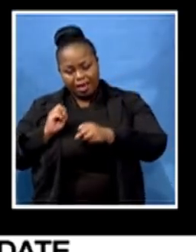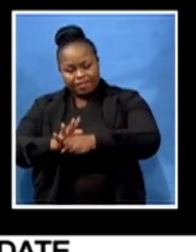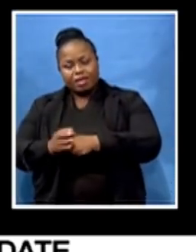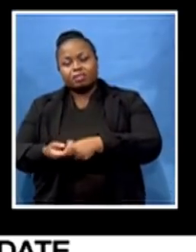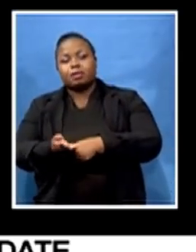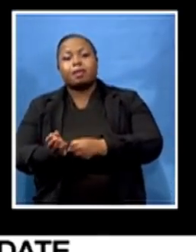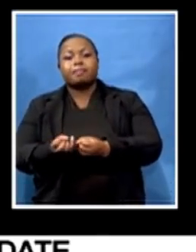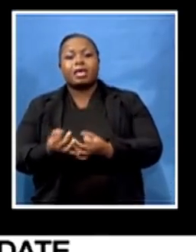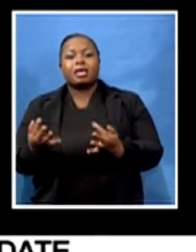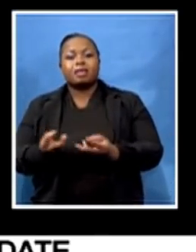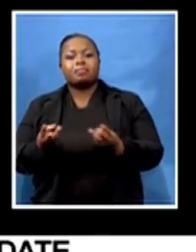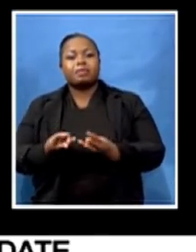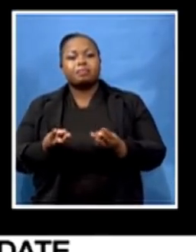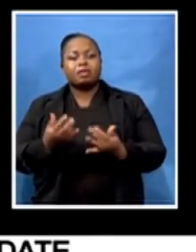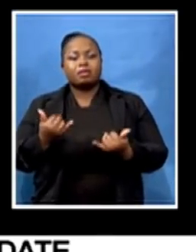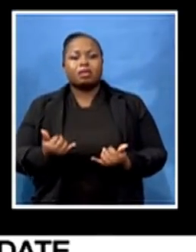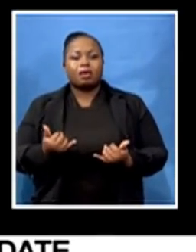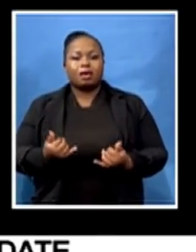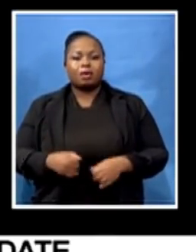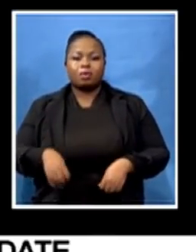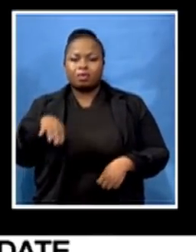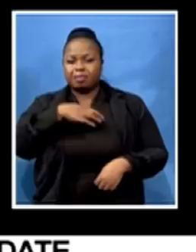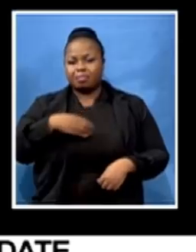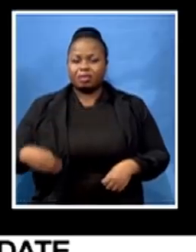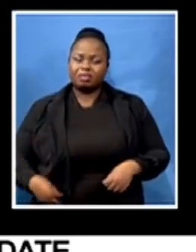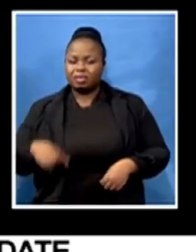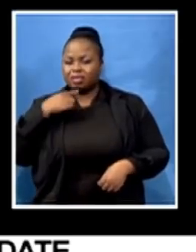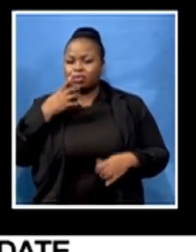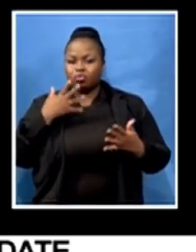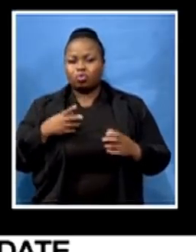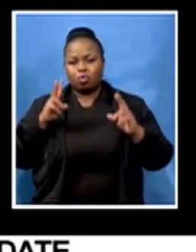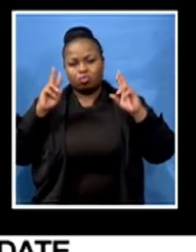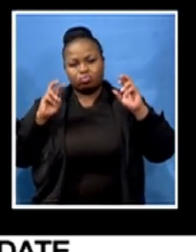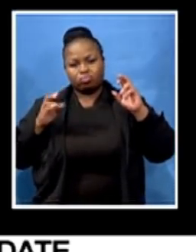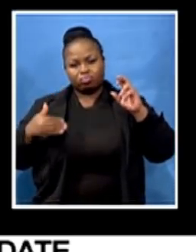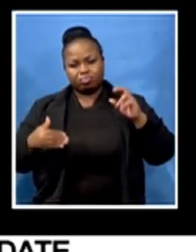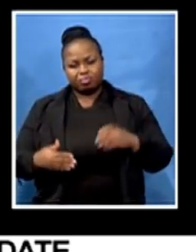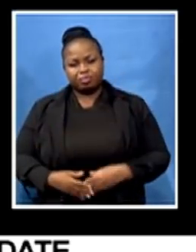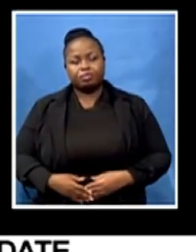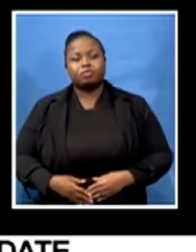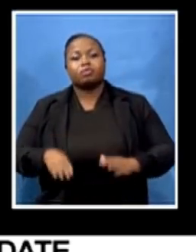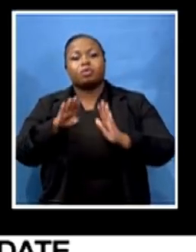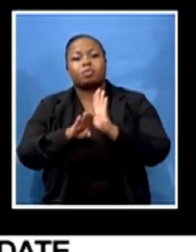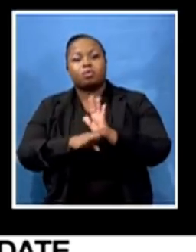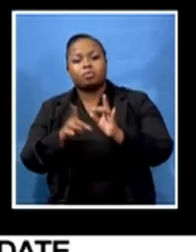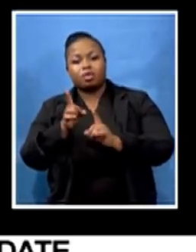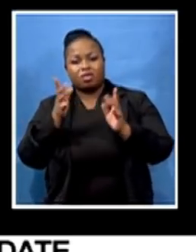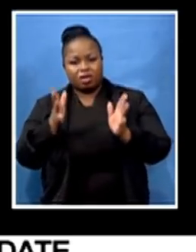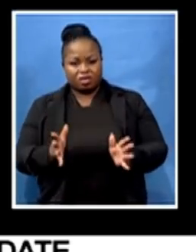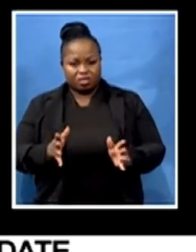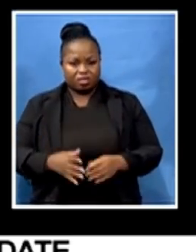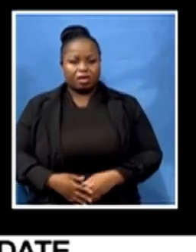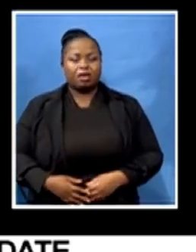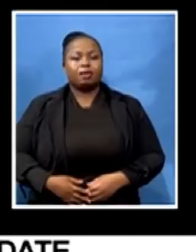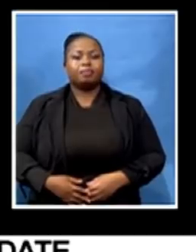close quote. Program Director, this reality as articulated by the President,